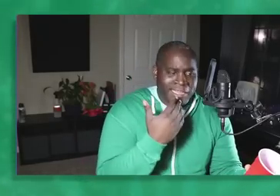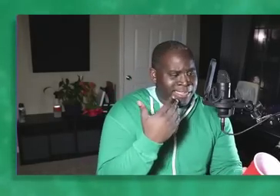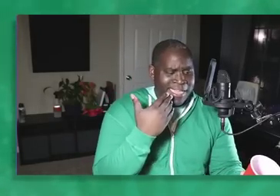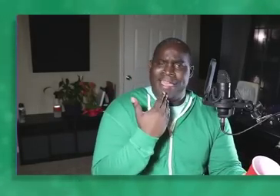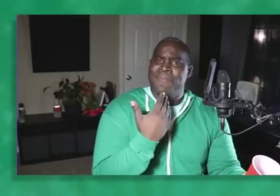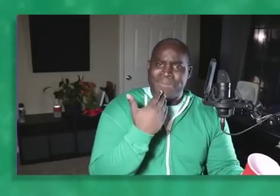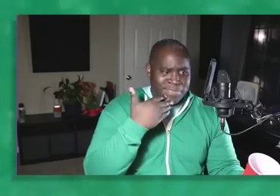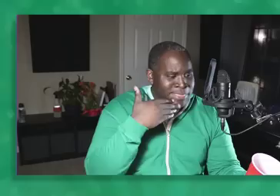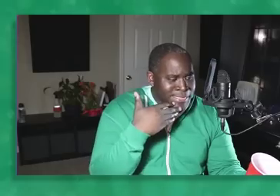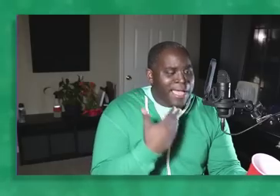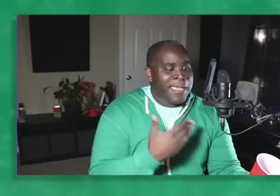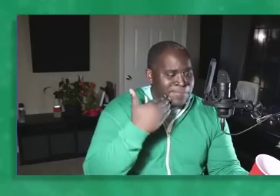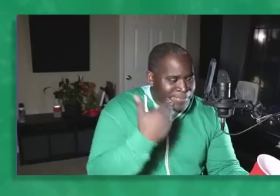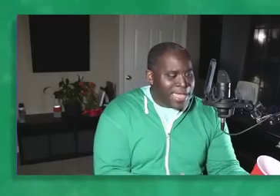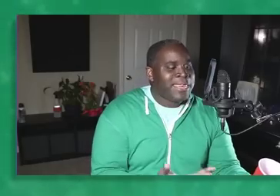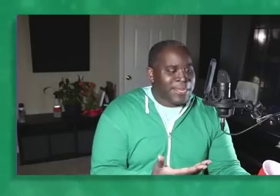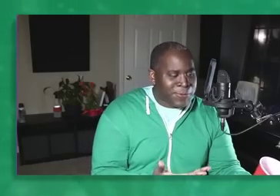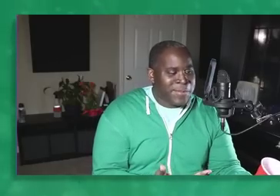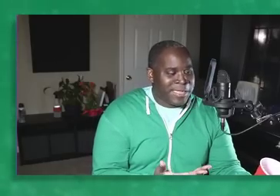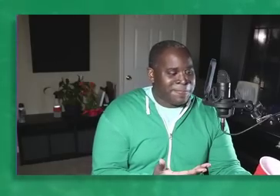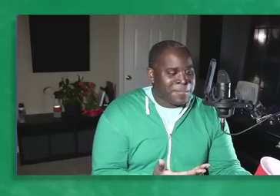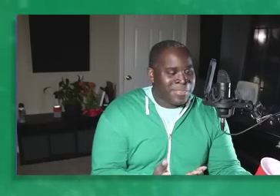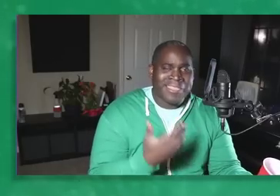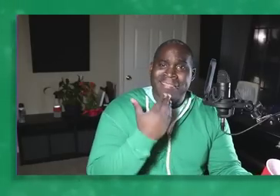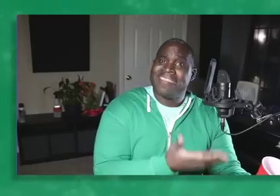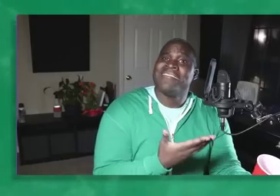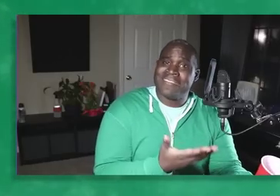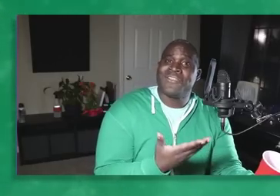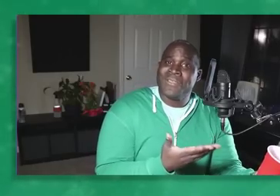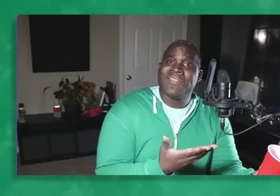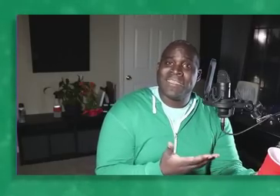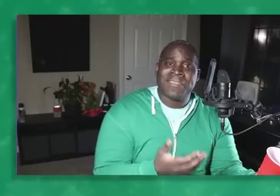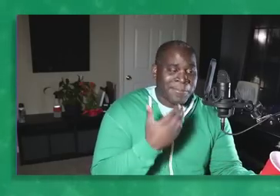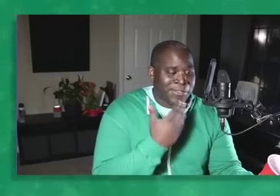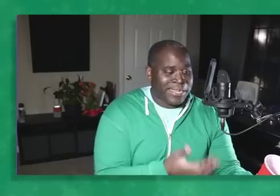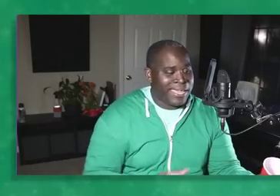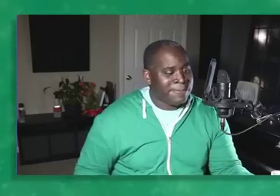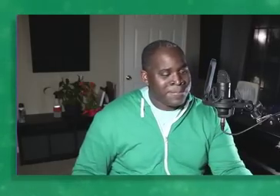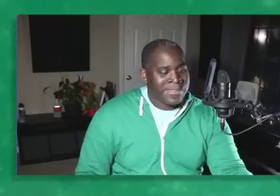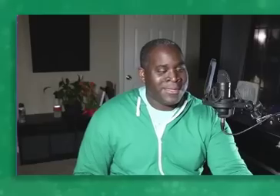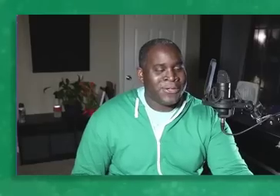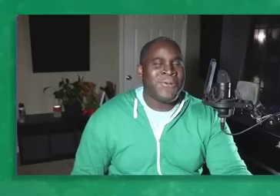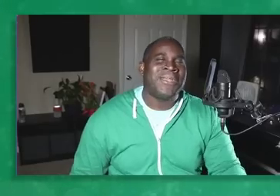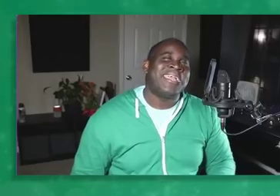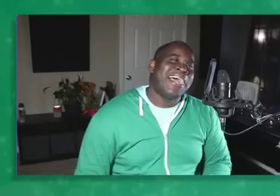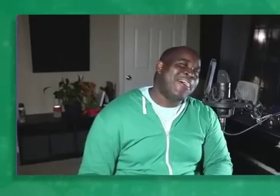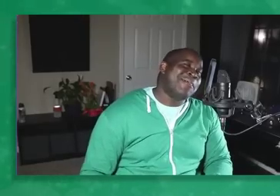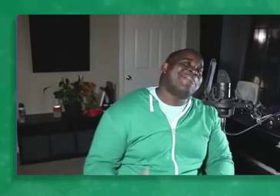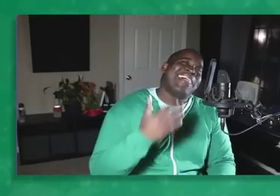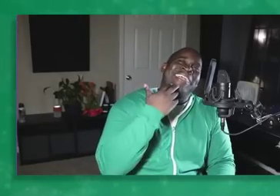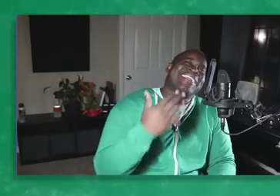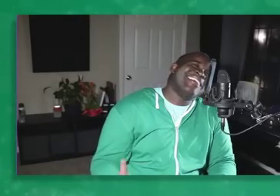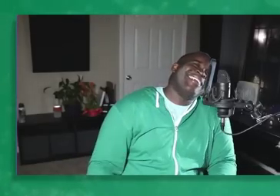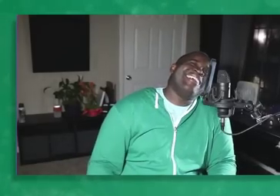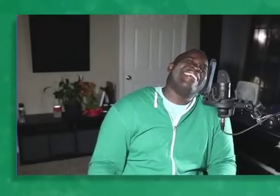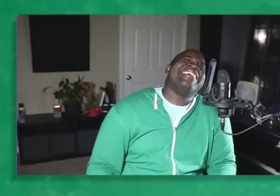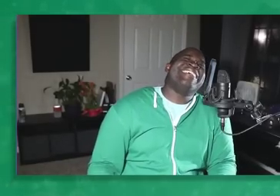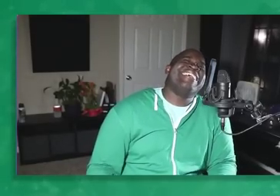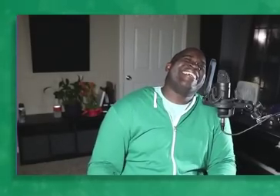I'm really, yeah, I am not in agreement that this is a good thing that I'm looking at. Good morning. Oh, I'm